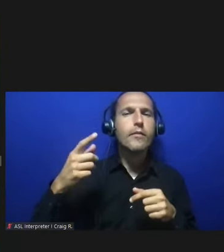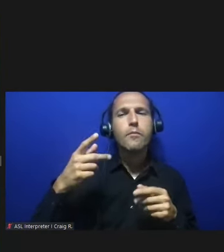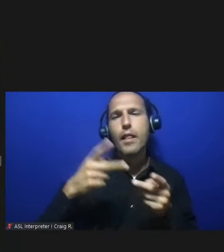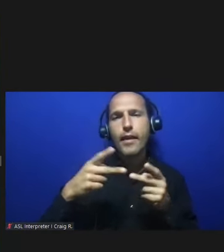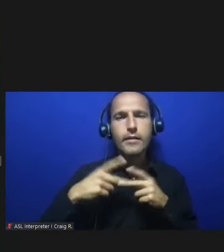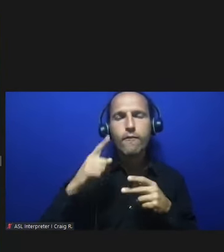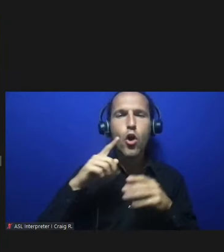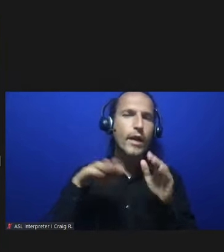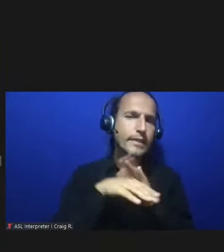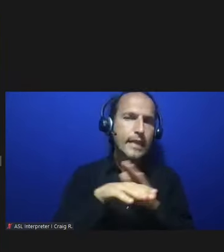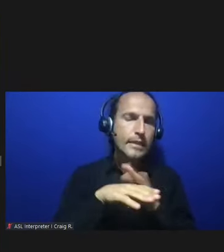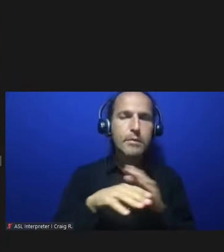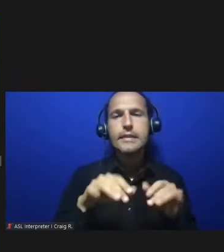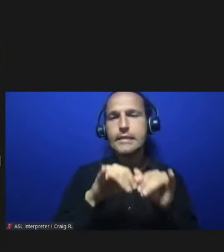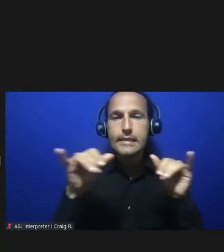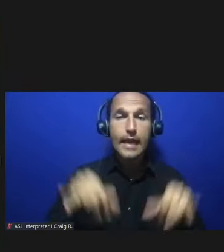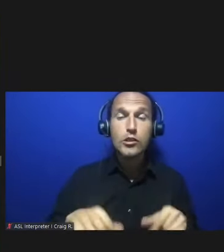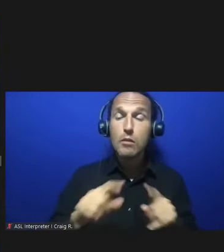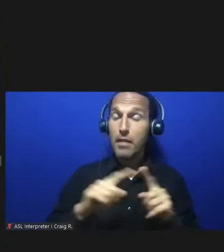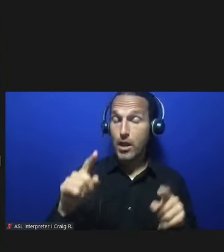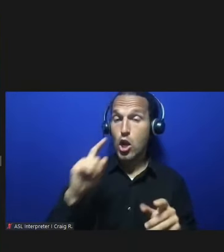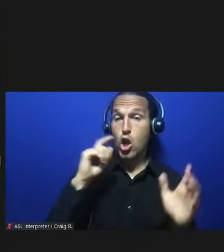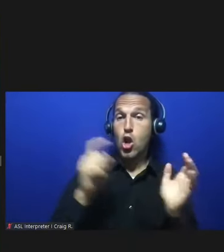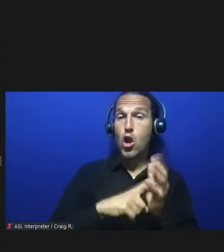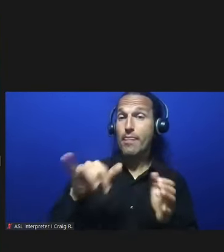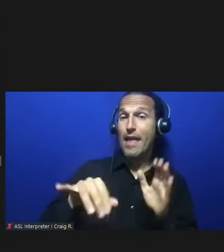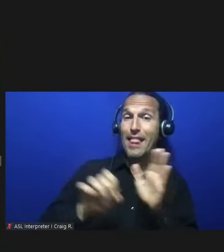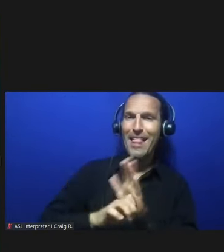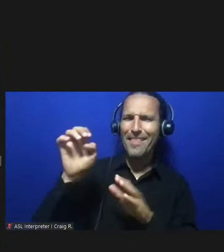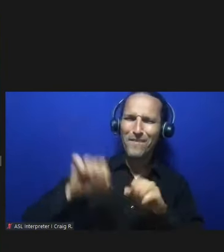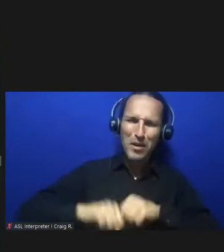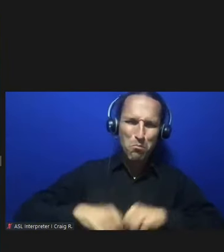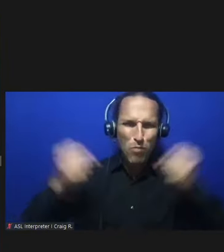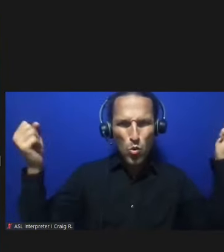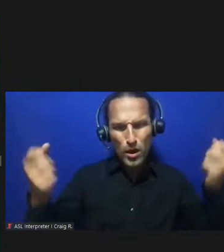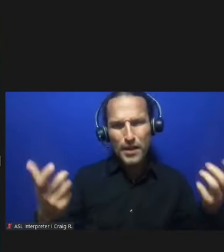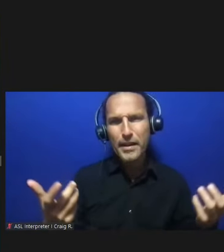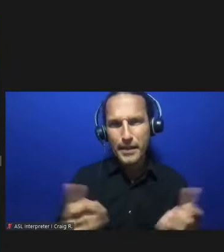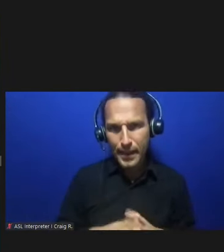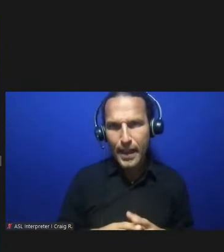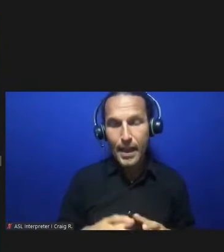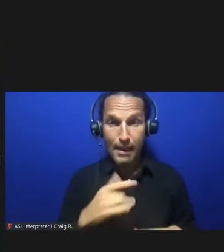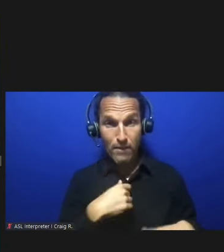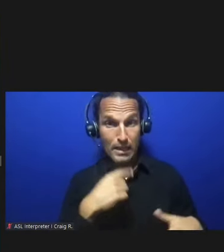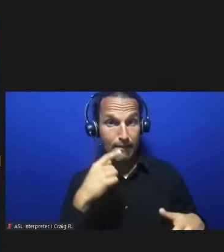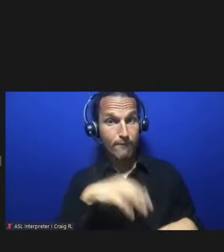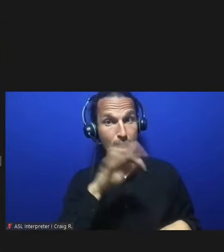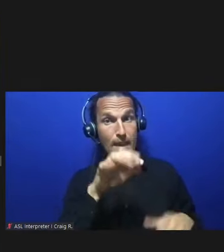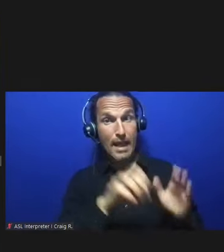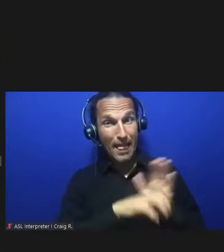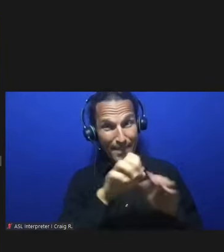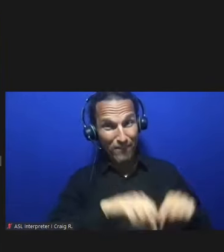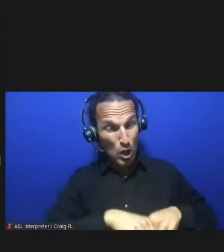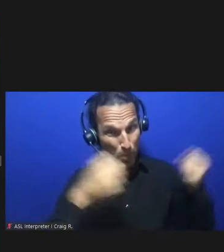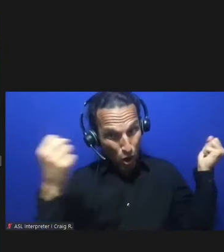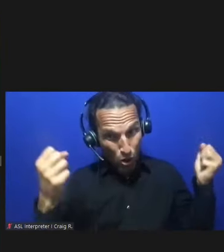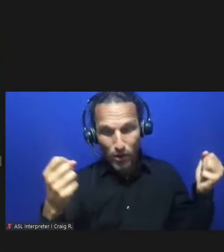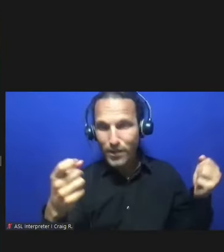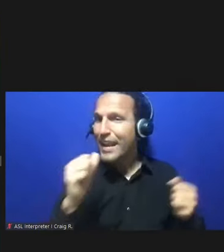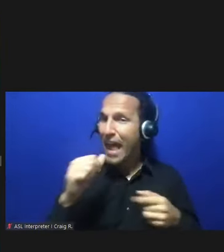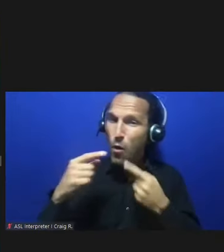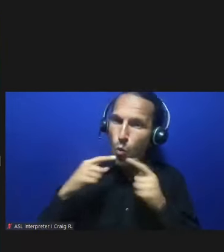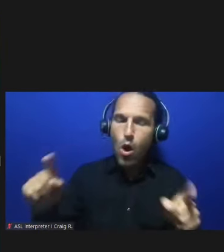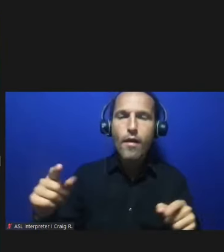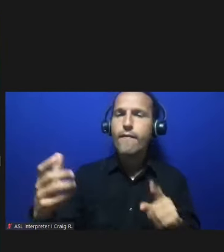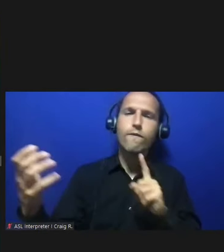accessible stations, only to find out that the elevator is broken. If I find an elevator that's broken, that does not work, I